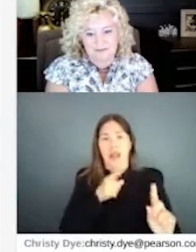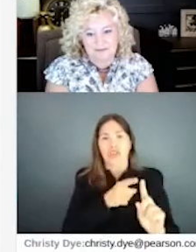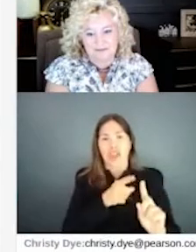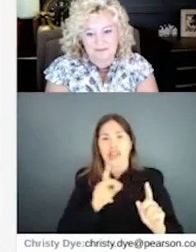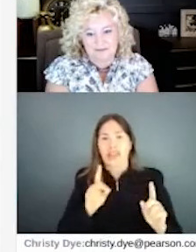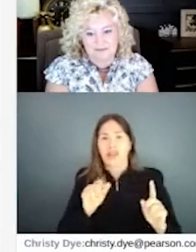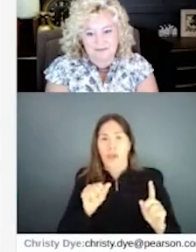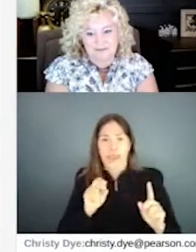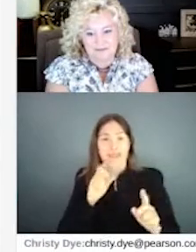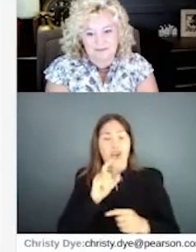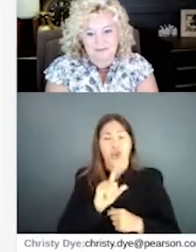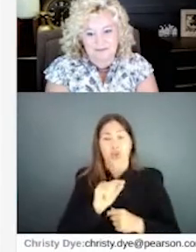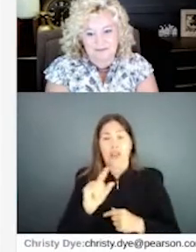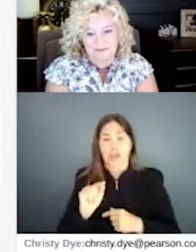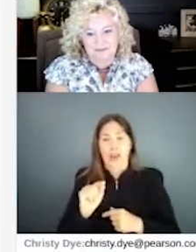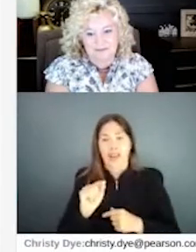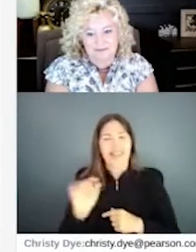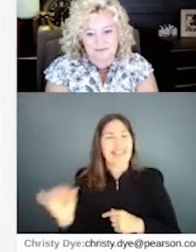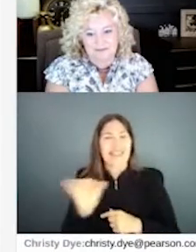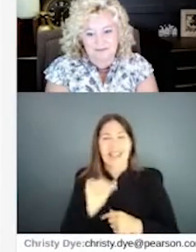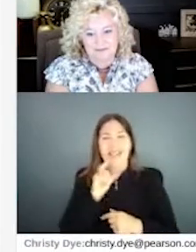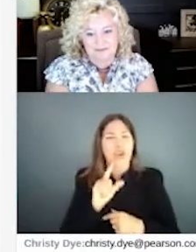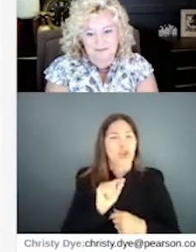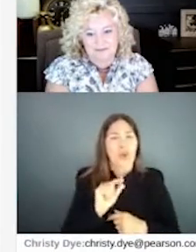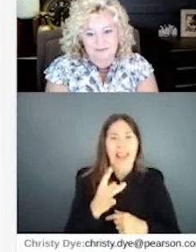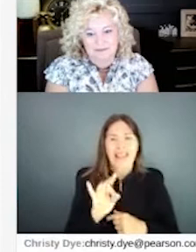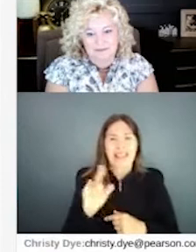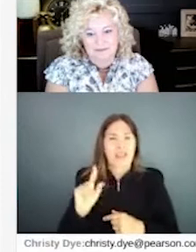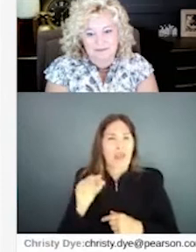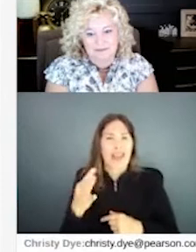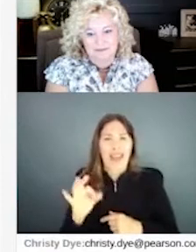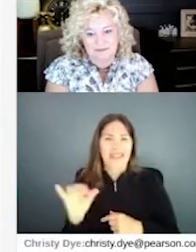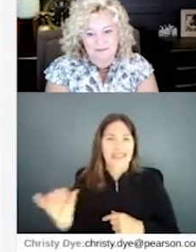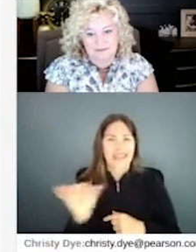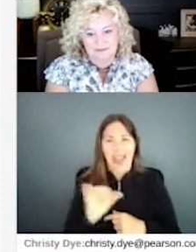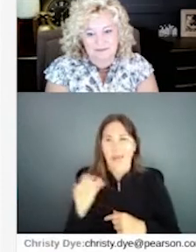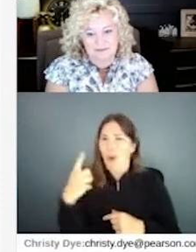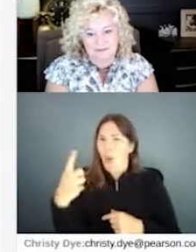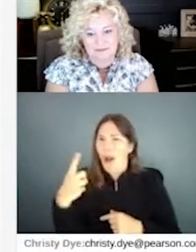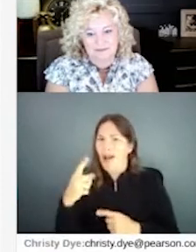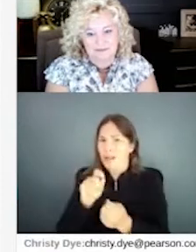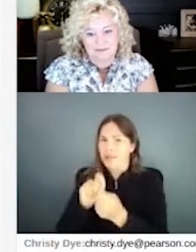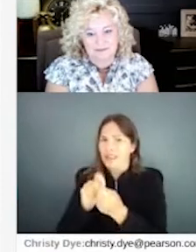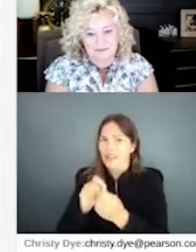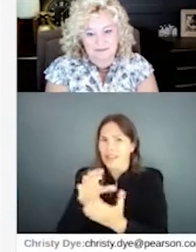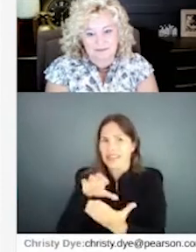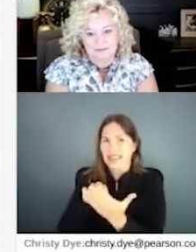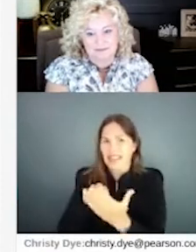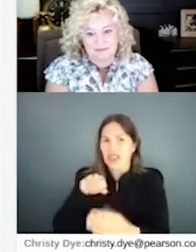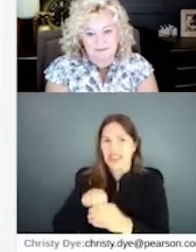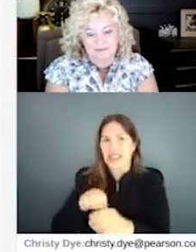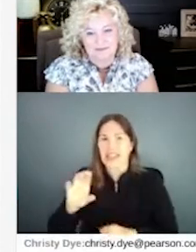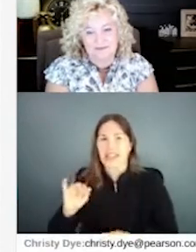2020 exam. It was the same for 2018 and 2019 as well. So there's one specific section in project setup and interface.